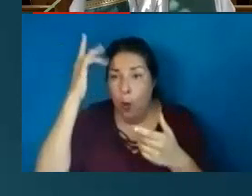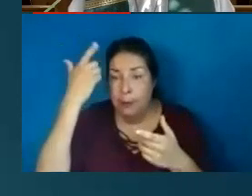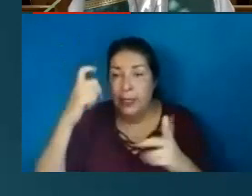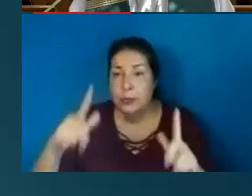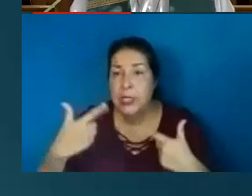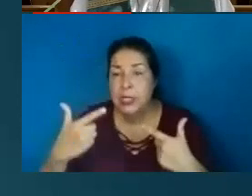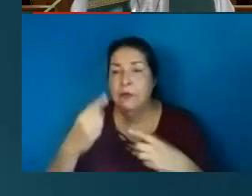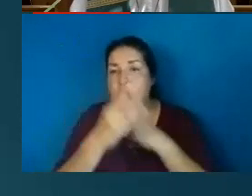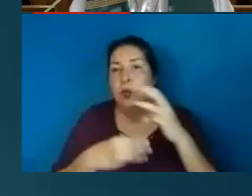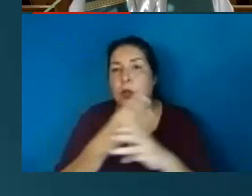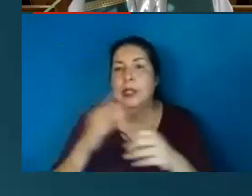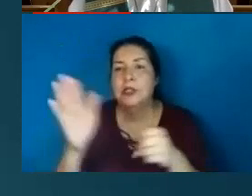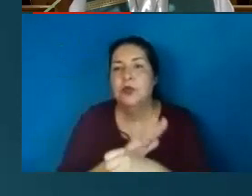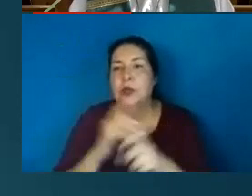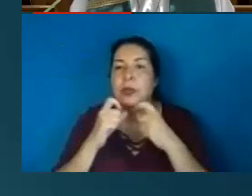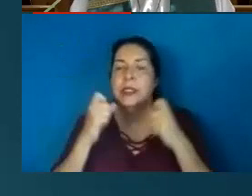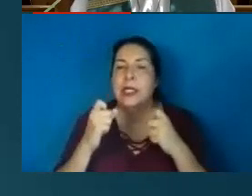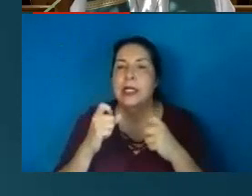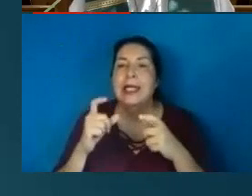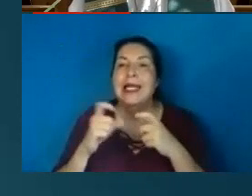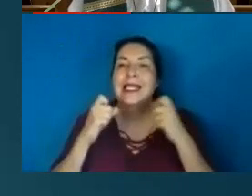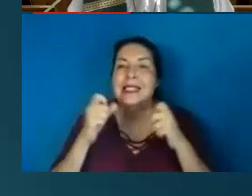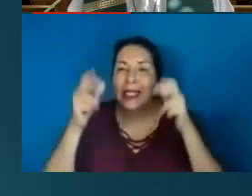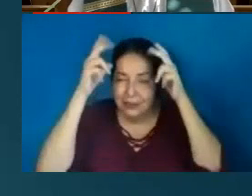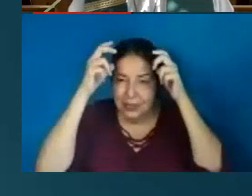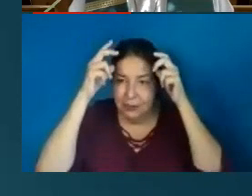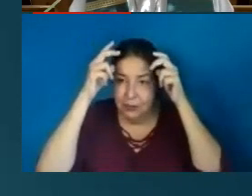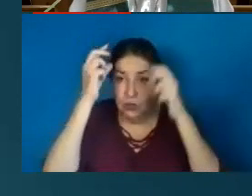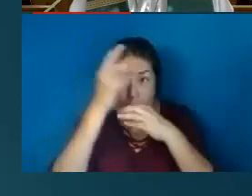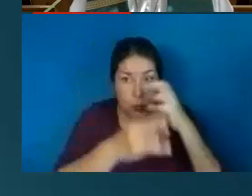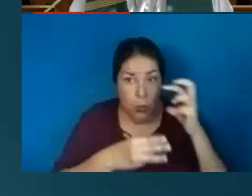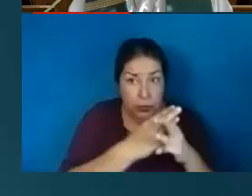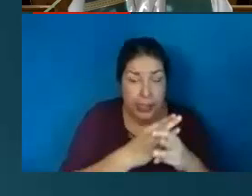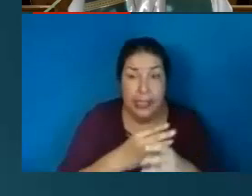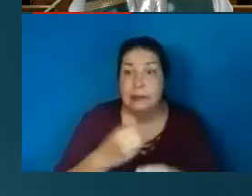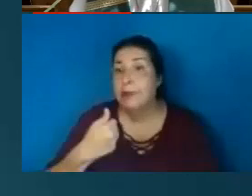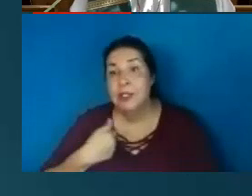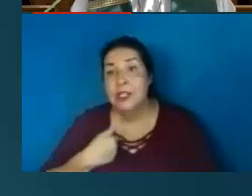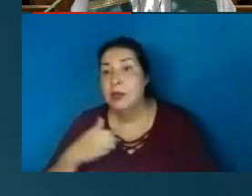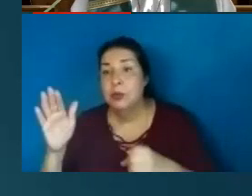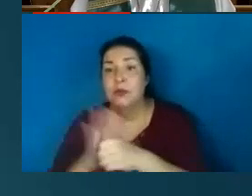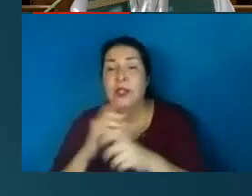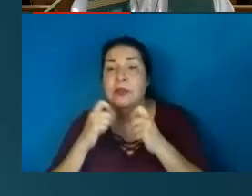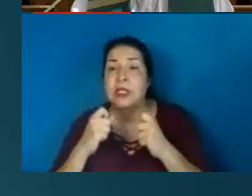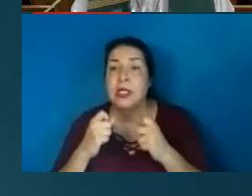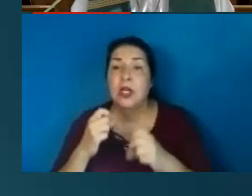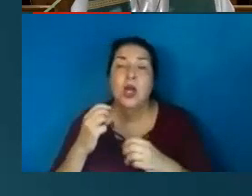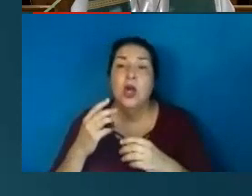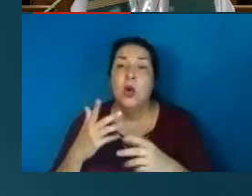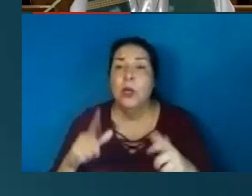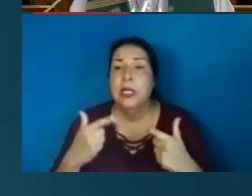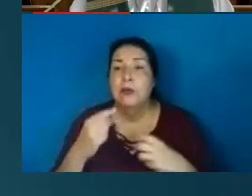of the devil, the world, and our own sinful nature. We live in a world that surrounds us in